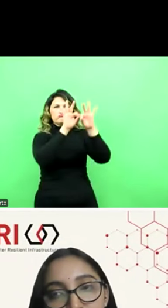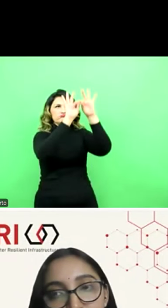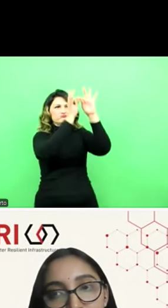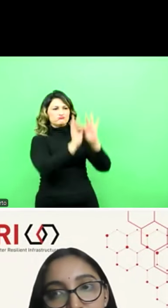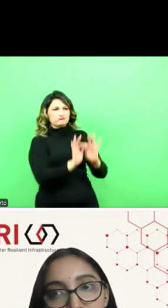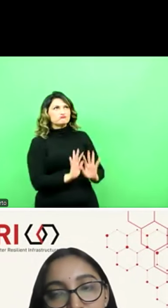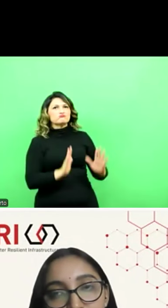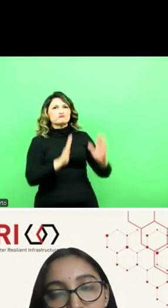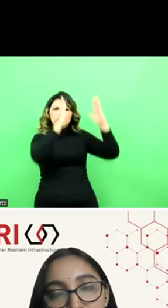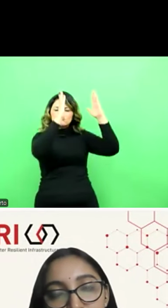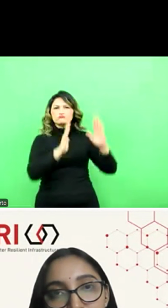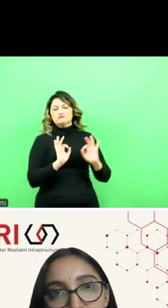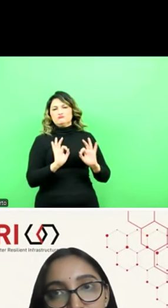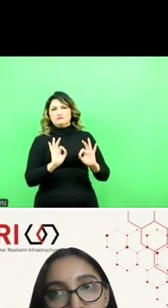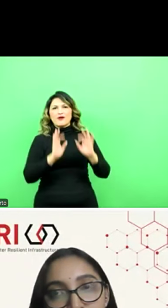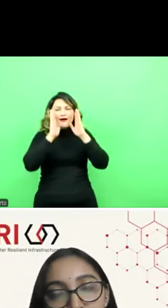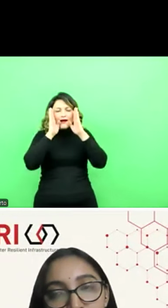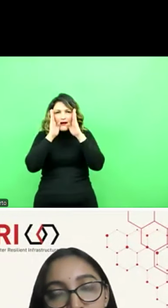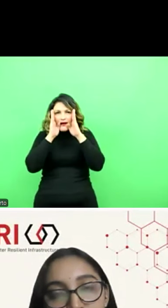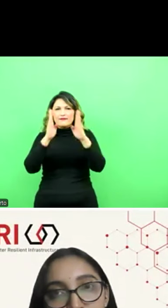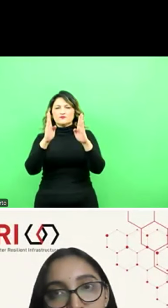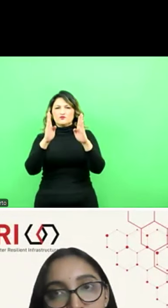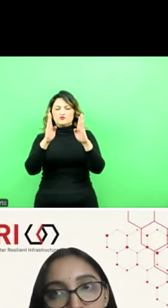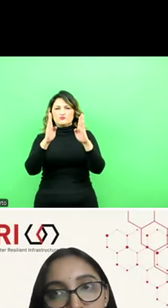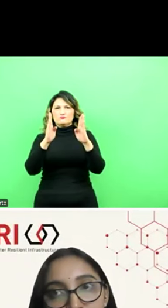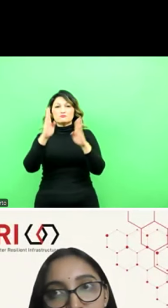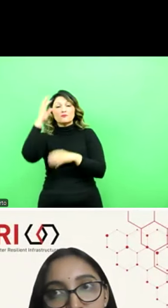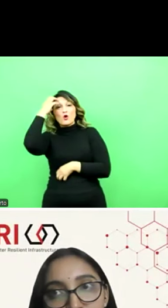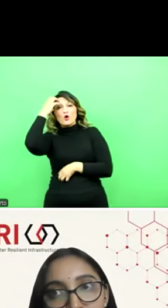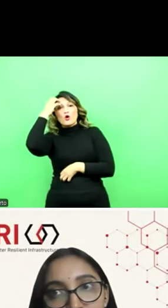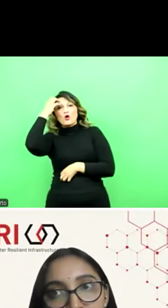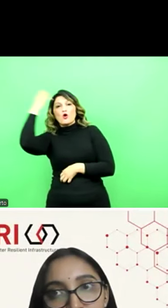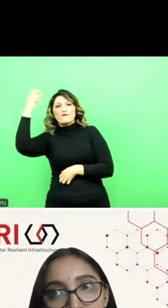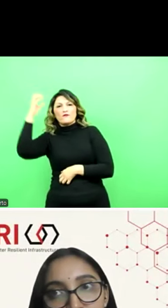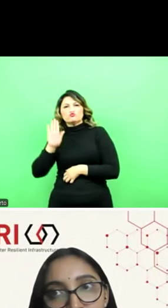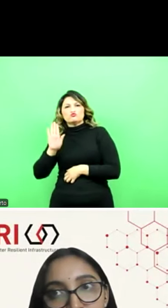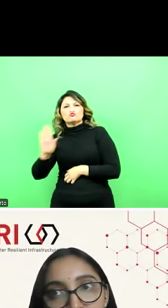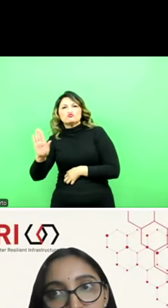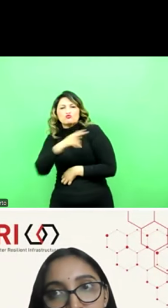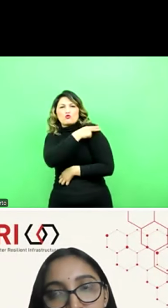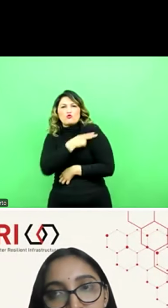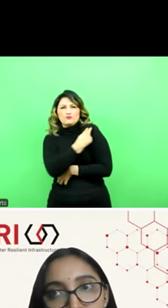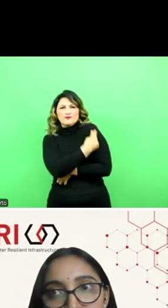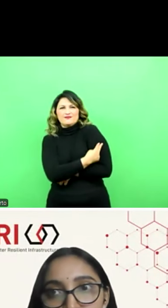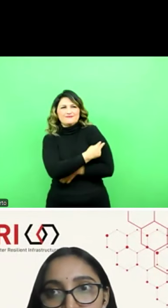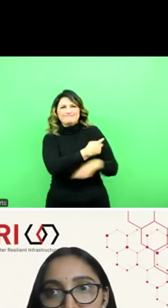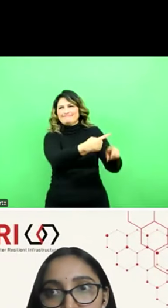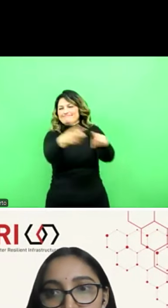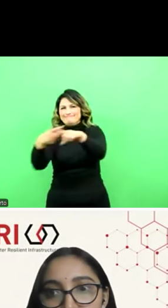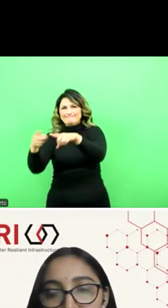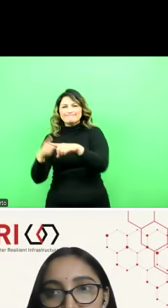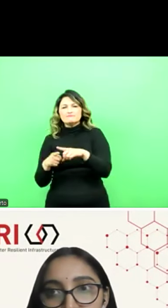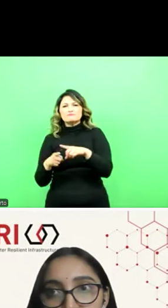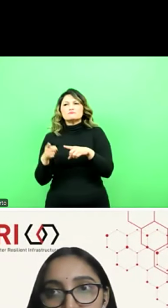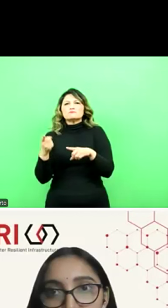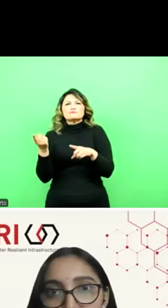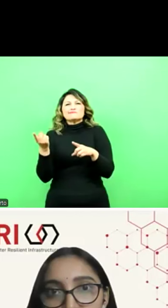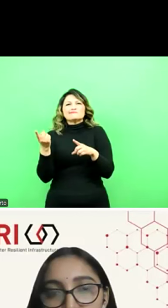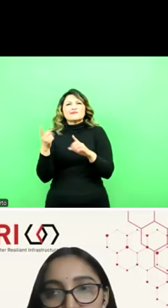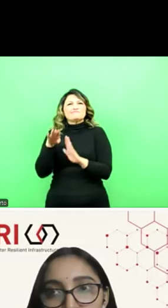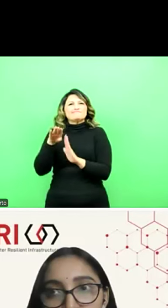injuries. Then we have mixed vaccination, delayed treatments, and chances of outbreak and all. So these are impacts on public health.